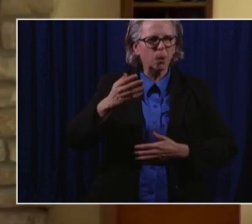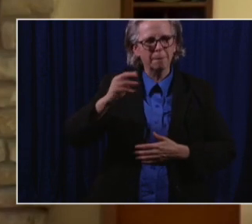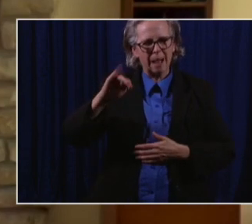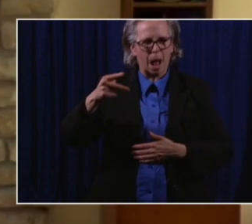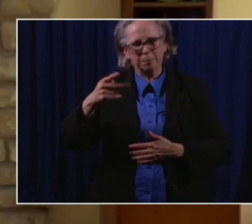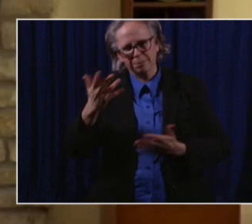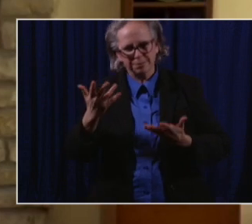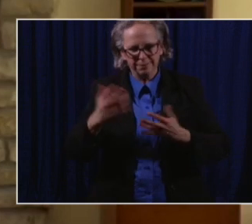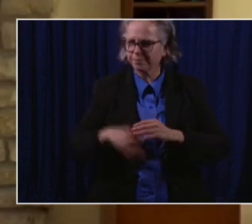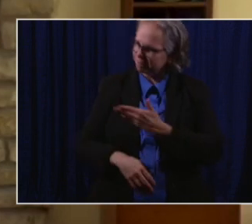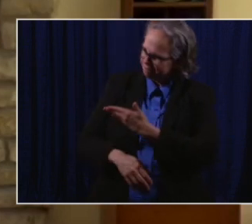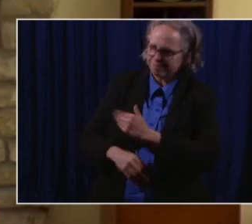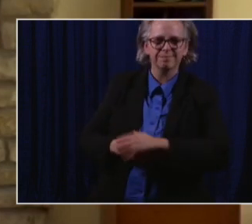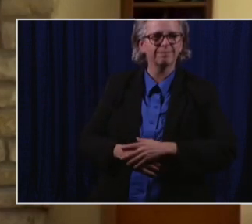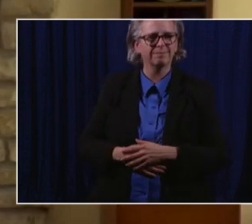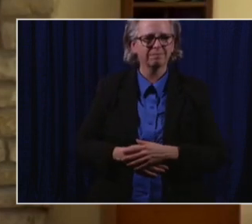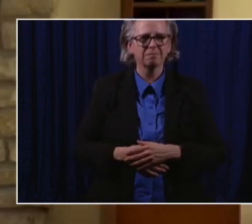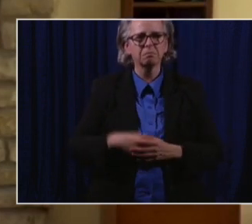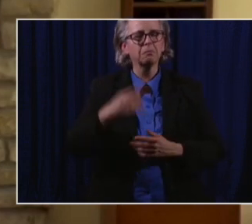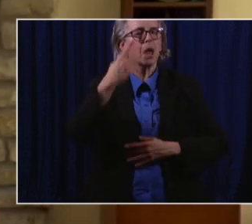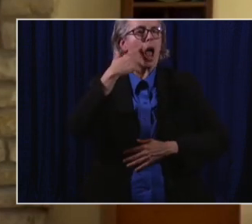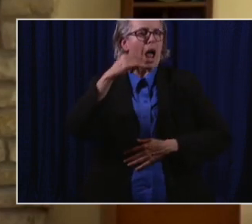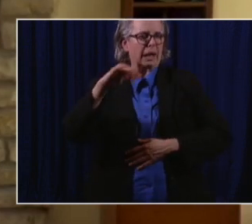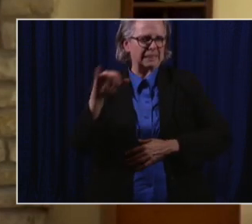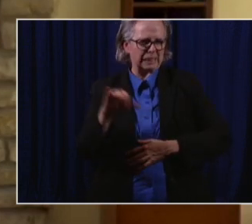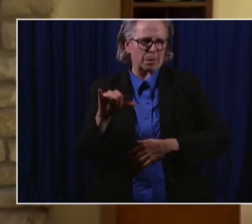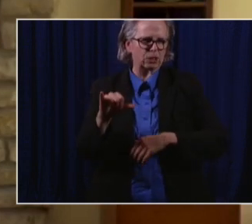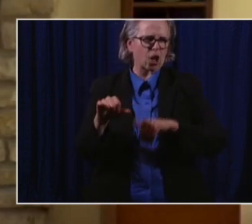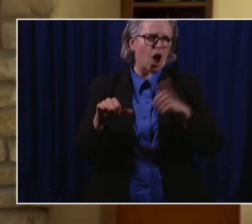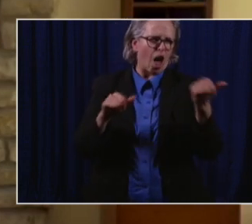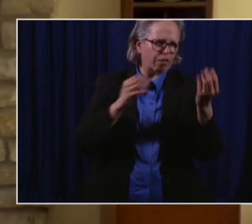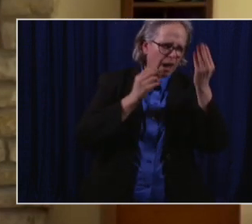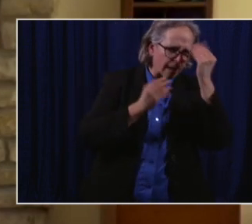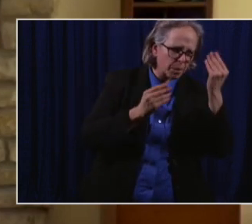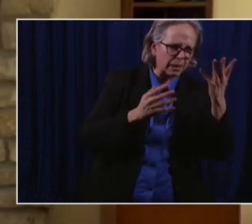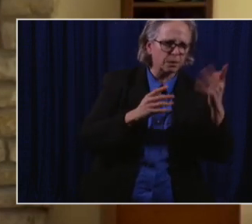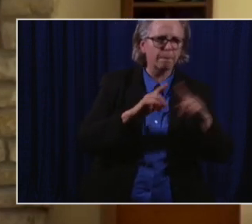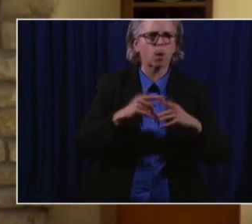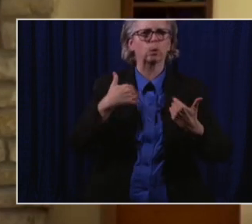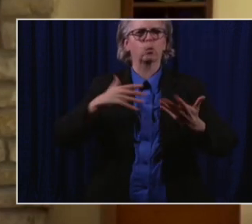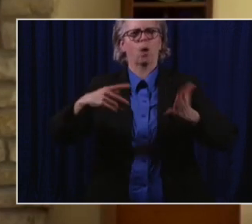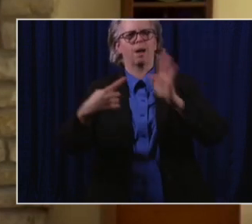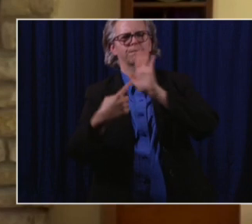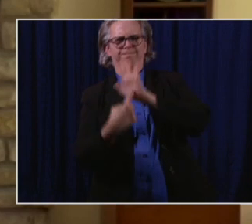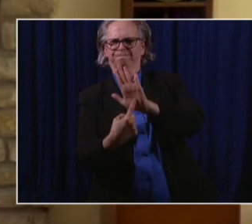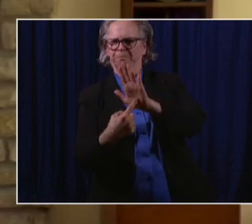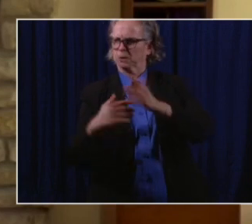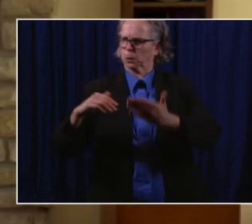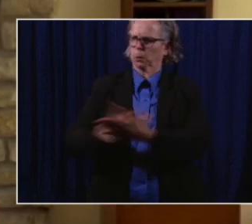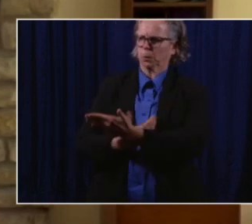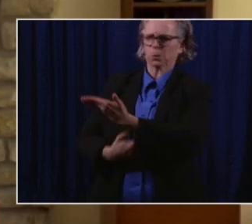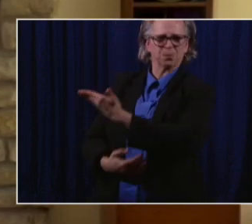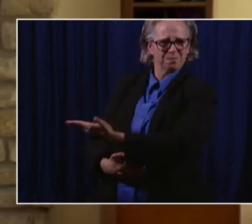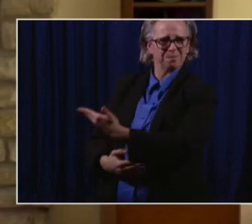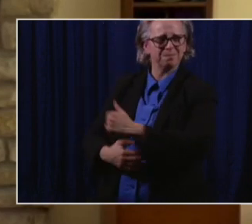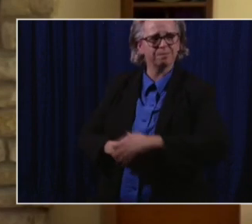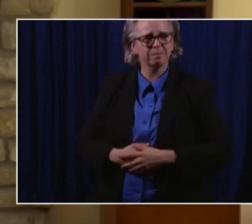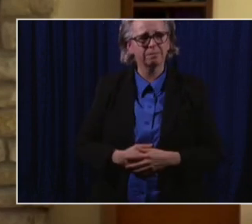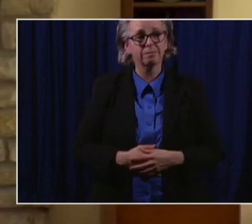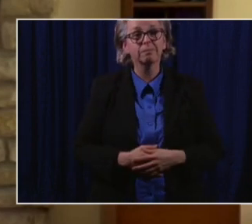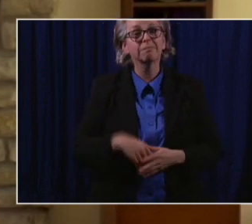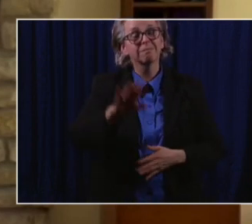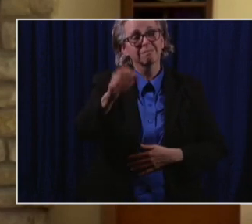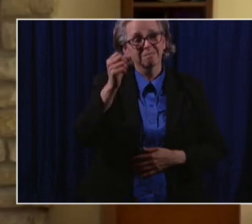the same information that you have seen before. But I thought it might be interesting. We really have two things that we look at every